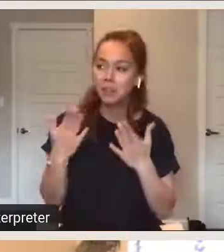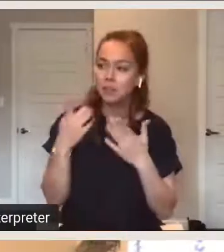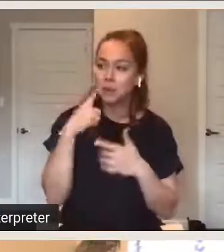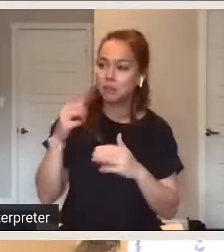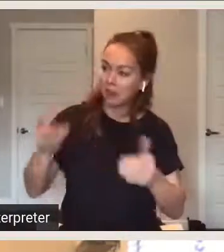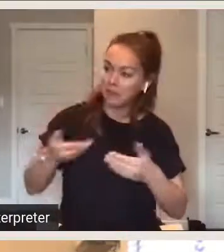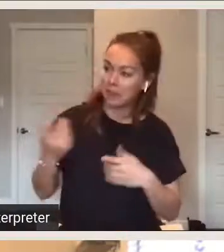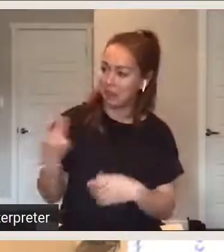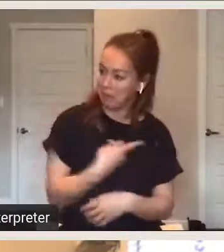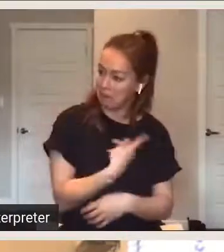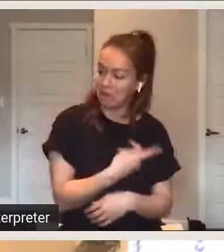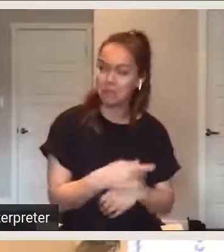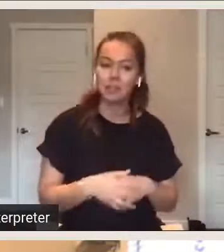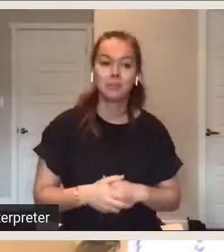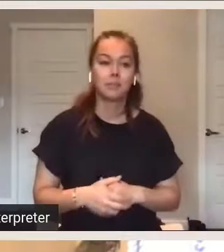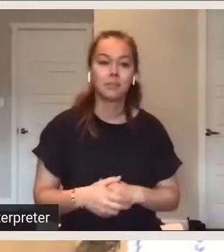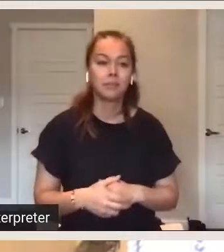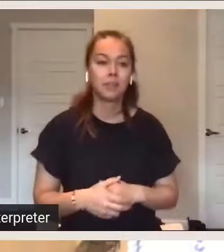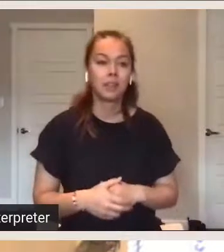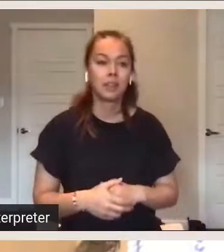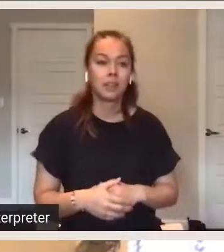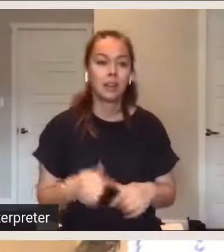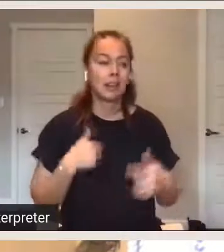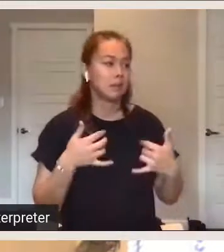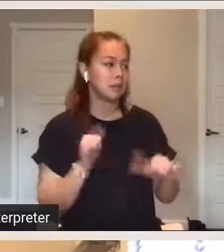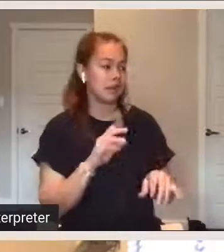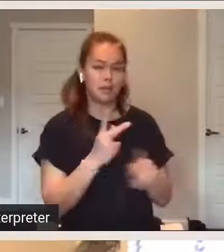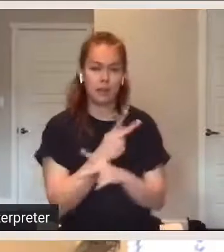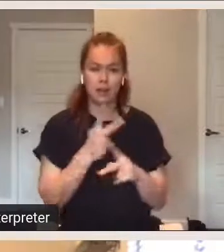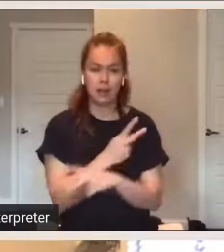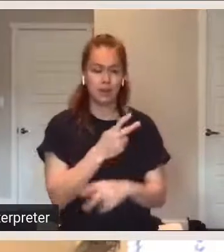Yeah, I'm still working on this transition thing.